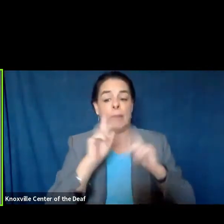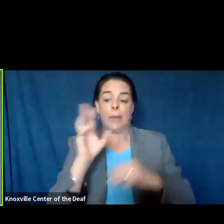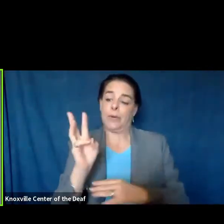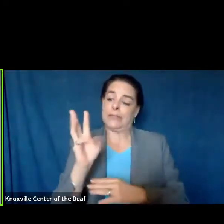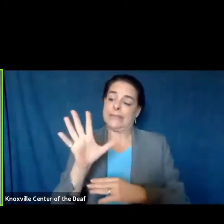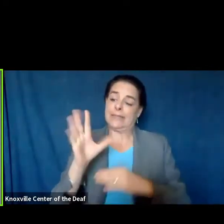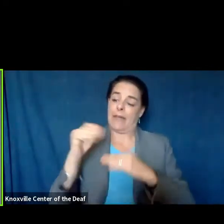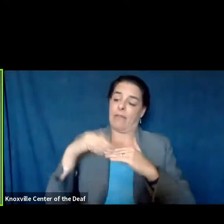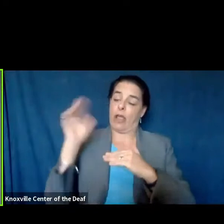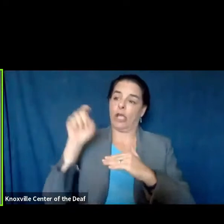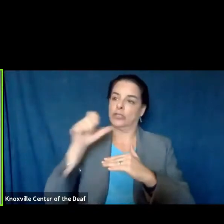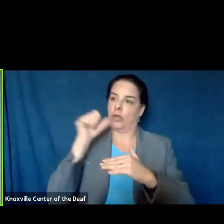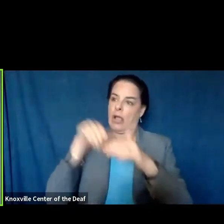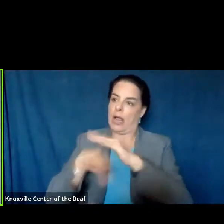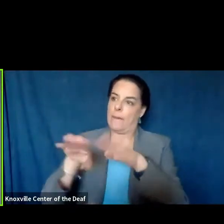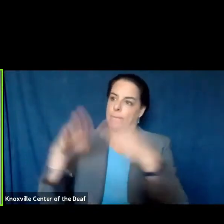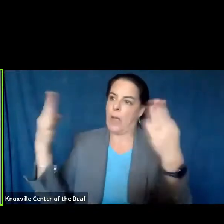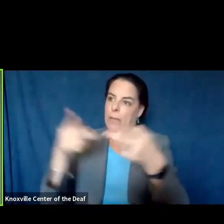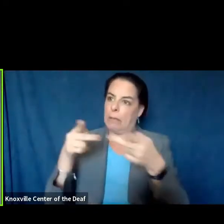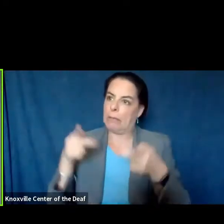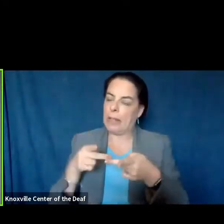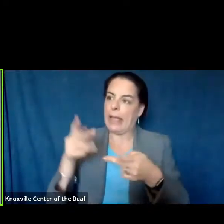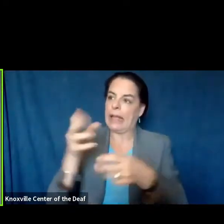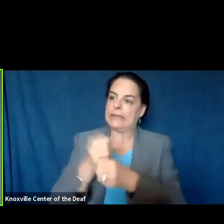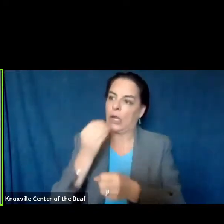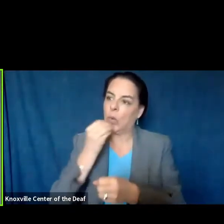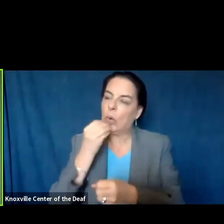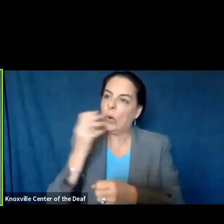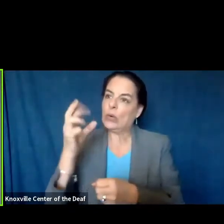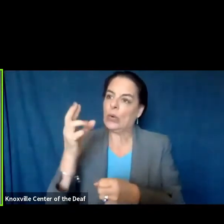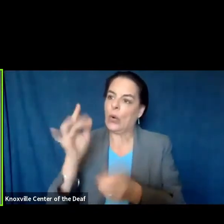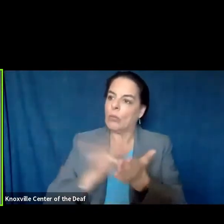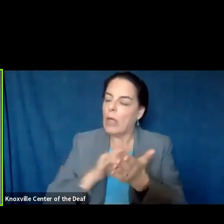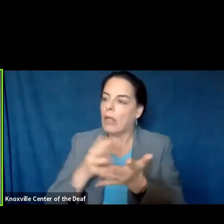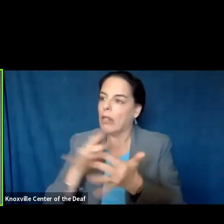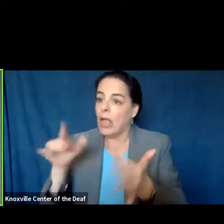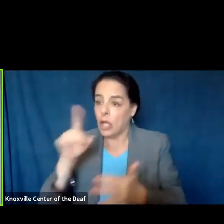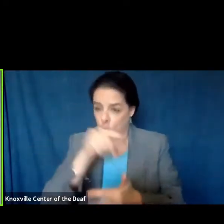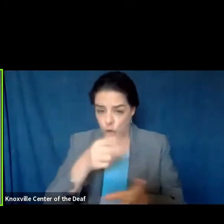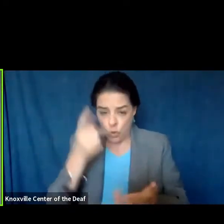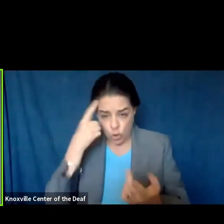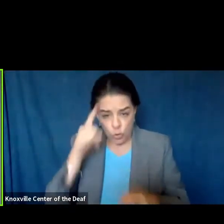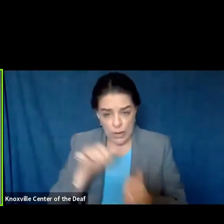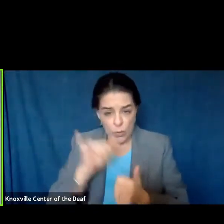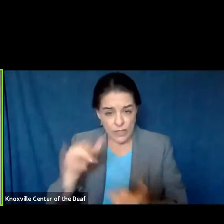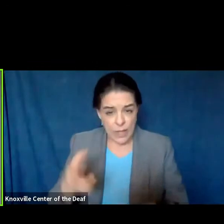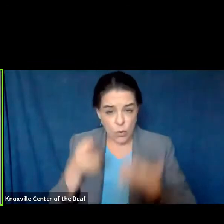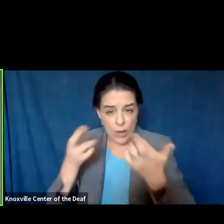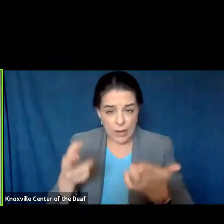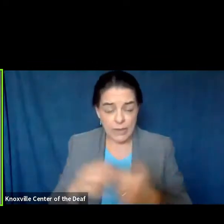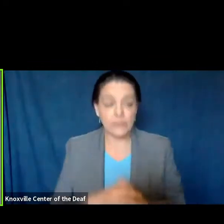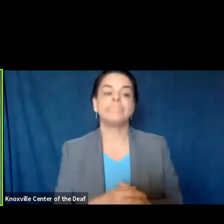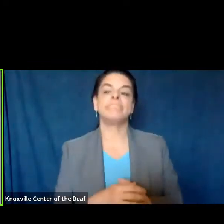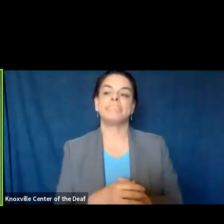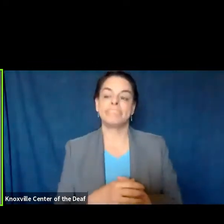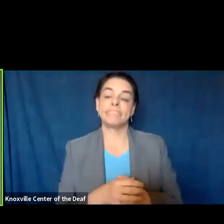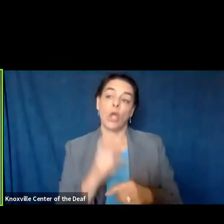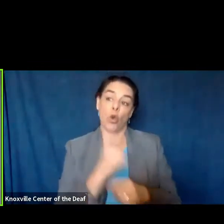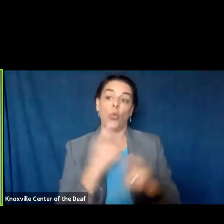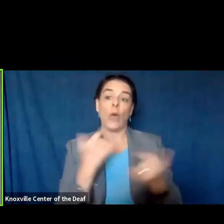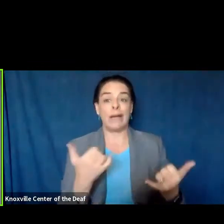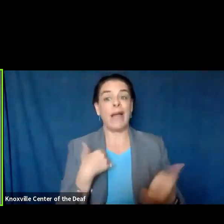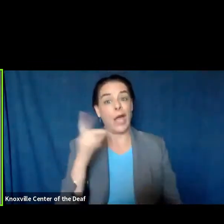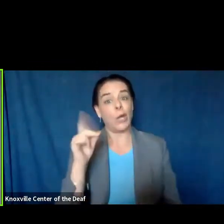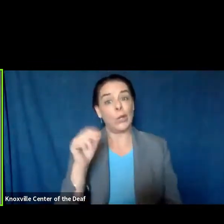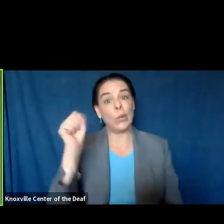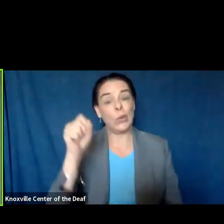places and get groceries or medicines delivered. Do you agree with that recommendation? At this point, I do when it's possible. I